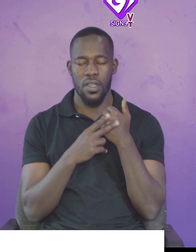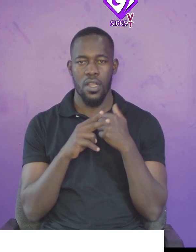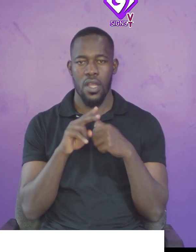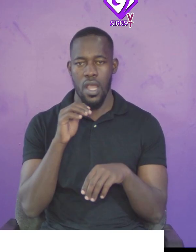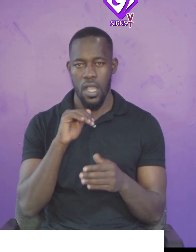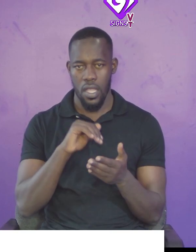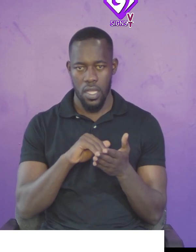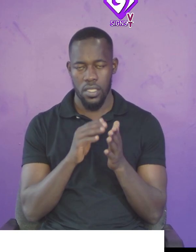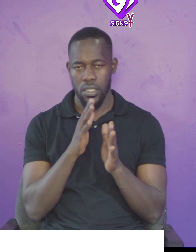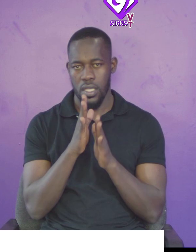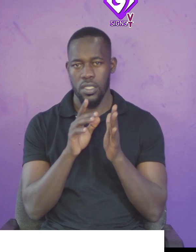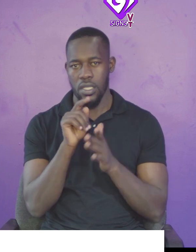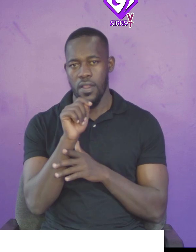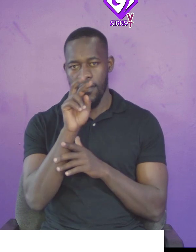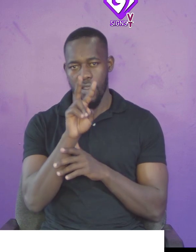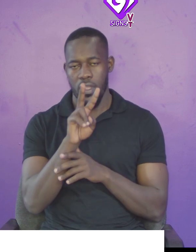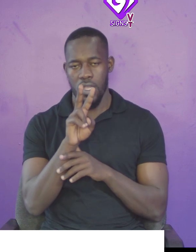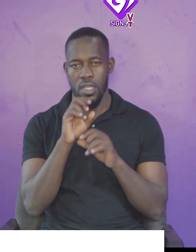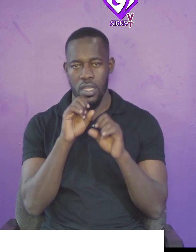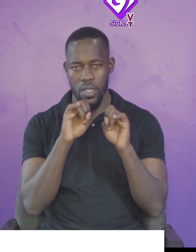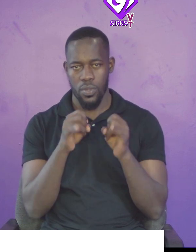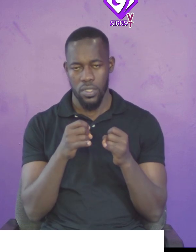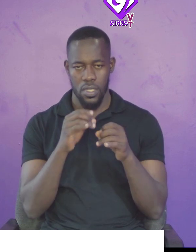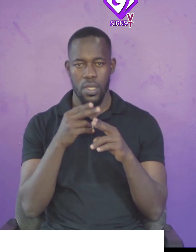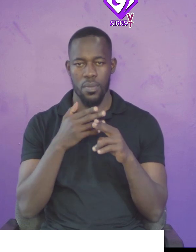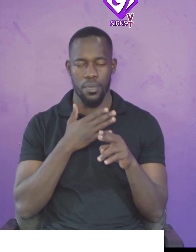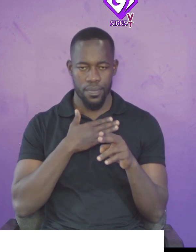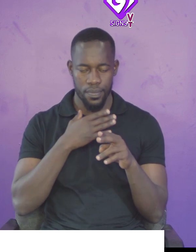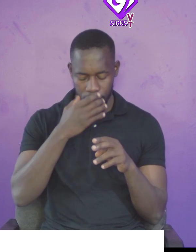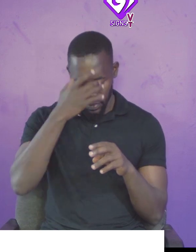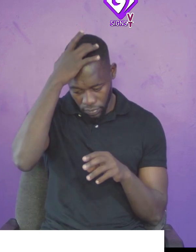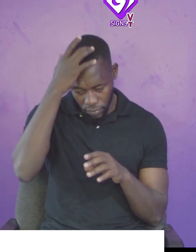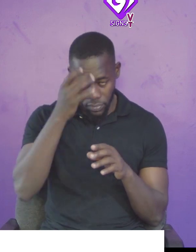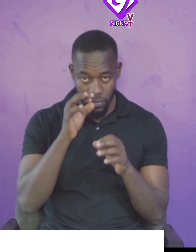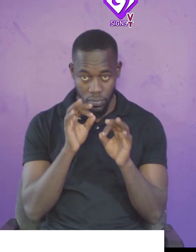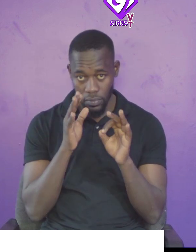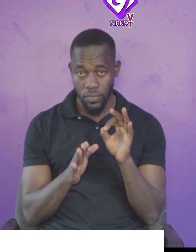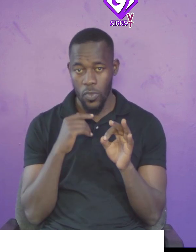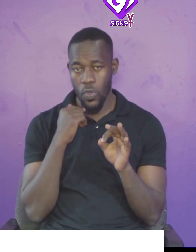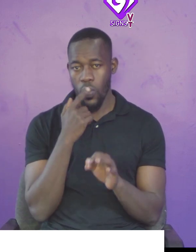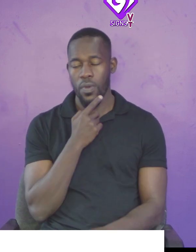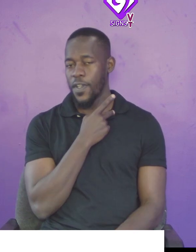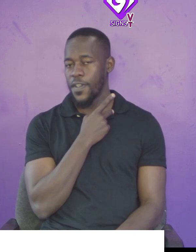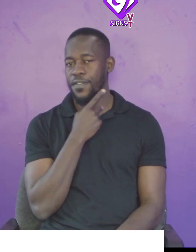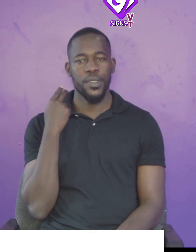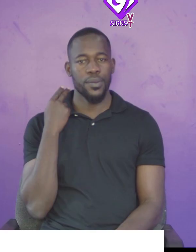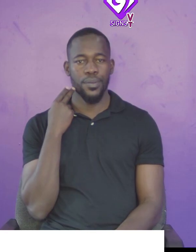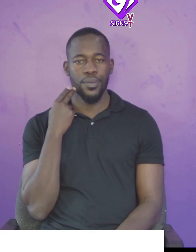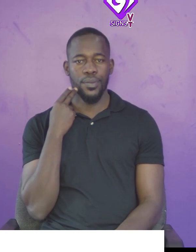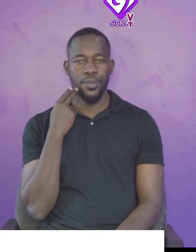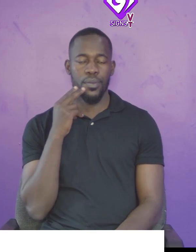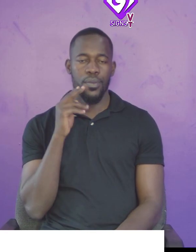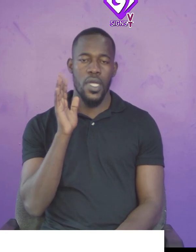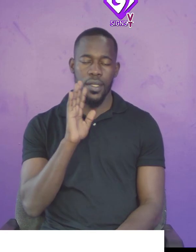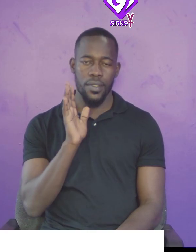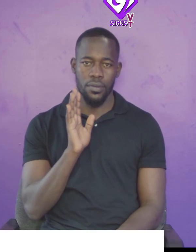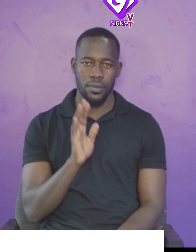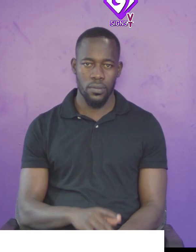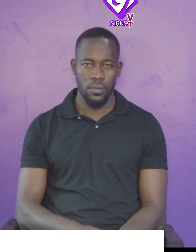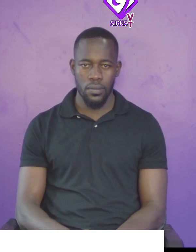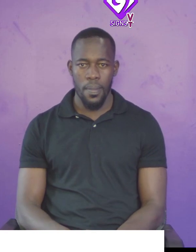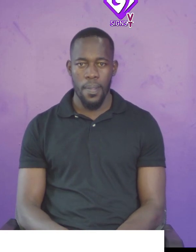the Science TV Prime News. My name is Chris Mololo. Our sign language interpreter has been Philip Omondi. Goodbye for now.